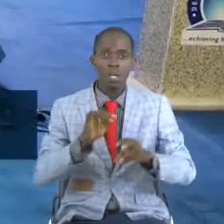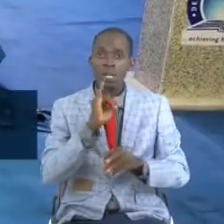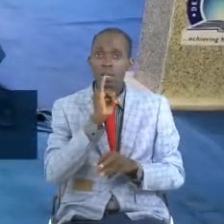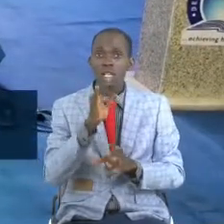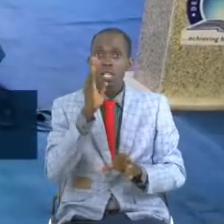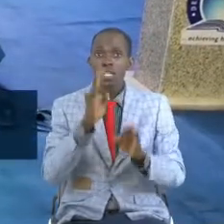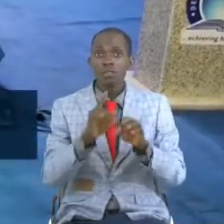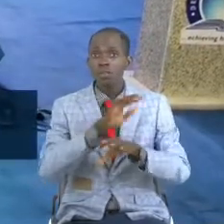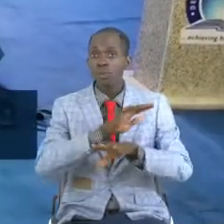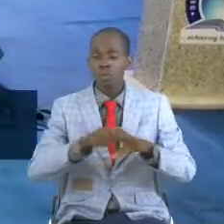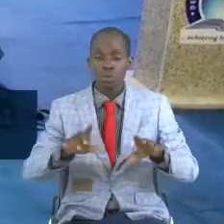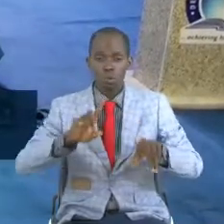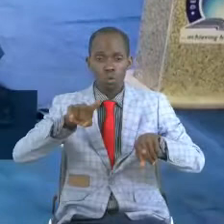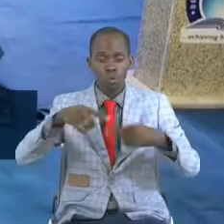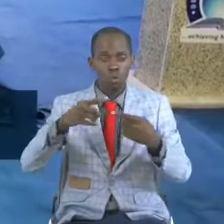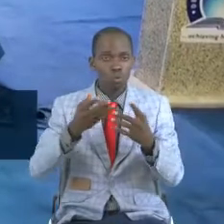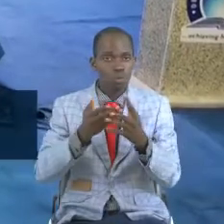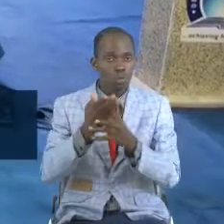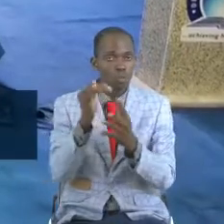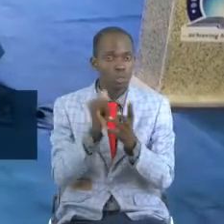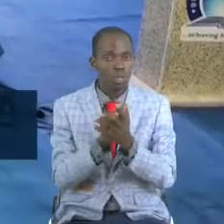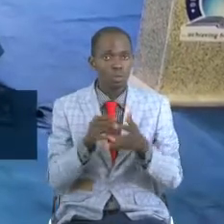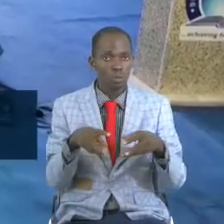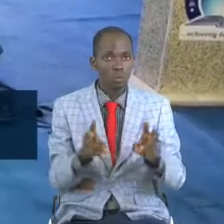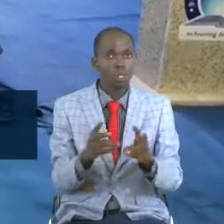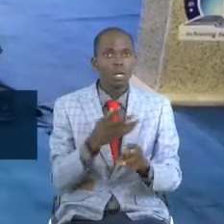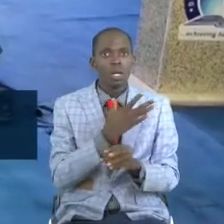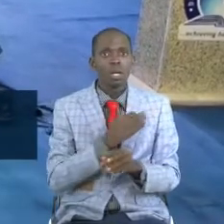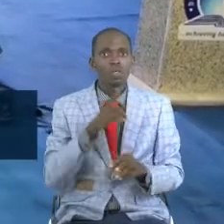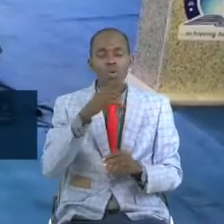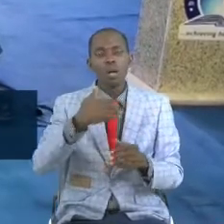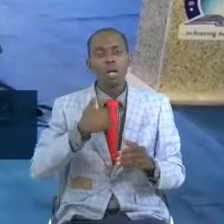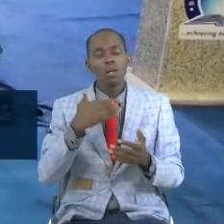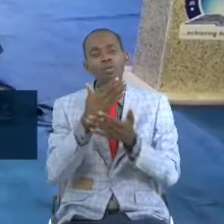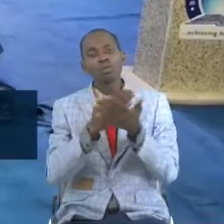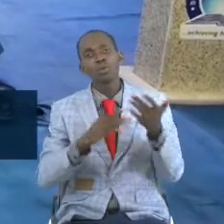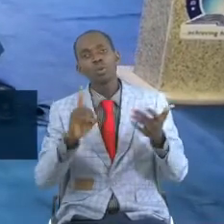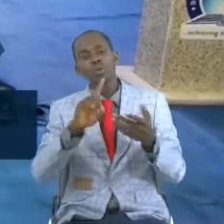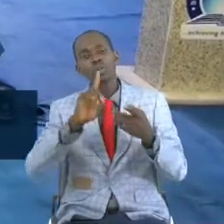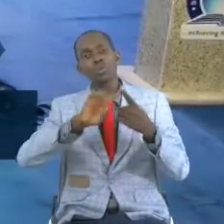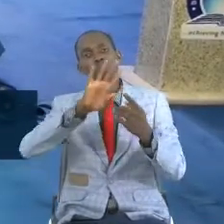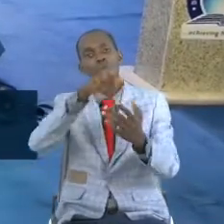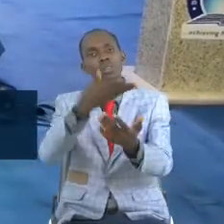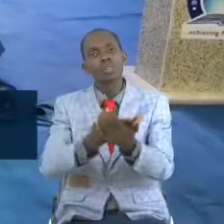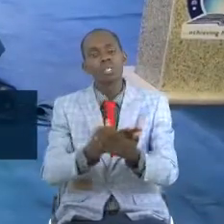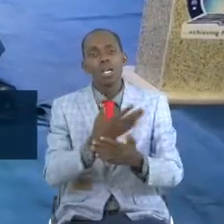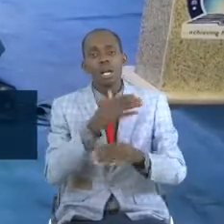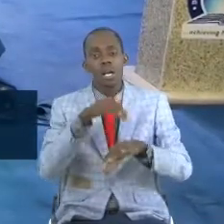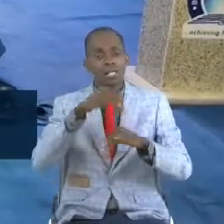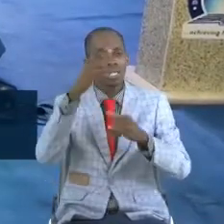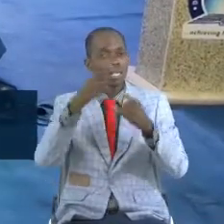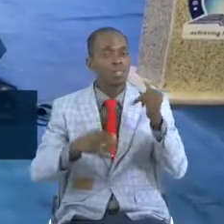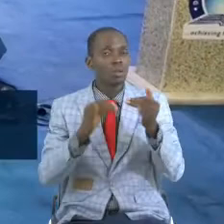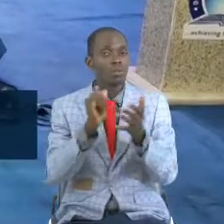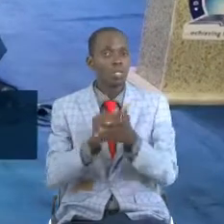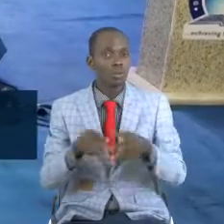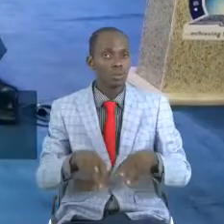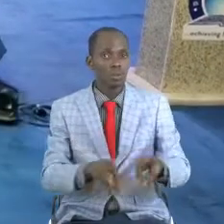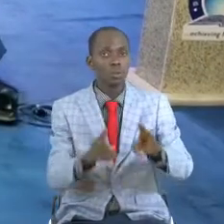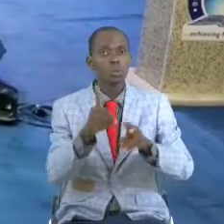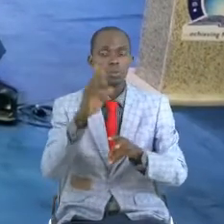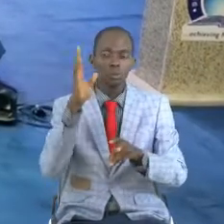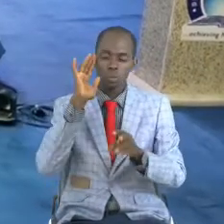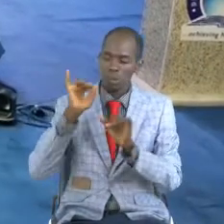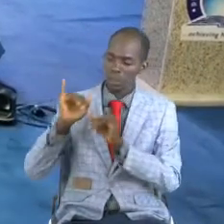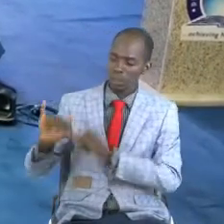that expressway and you have the destination at the end of that expressway, you will remain where you have